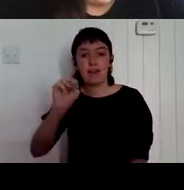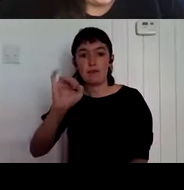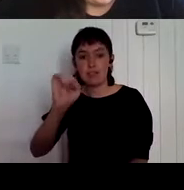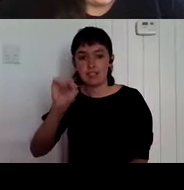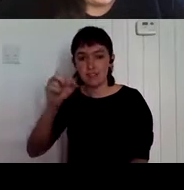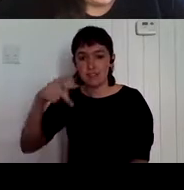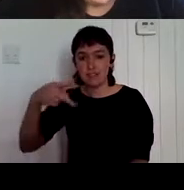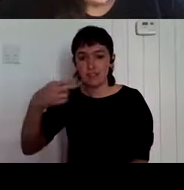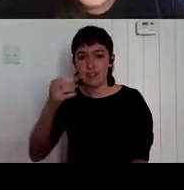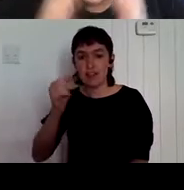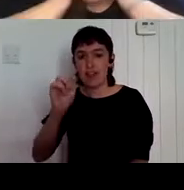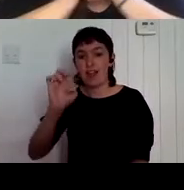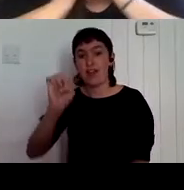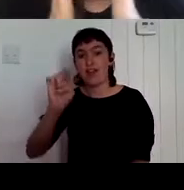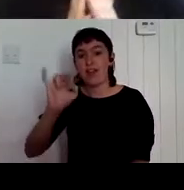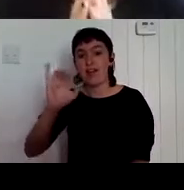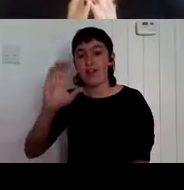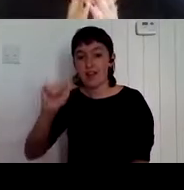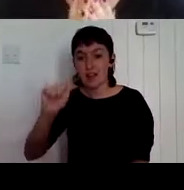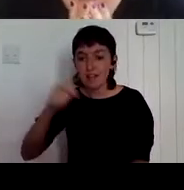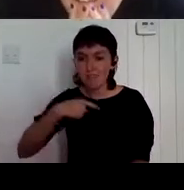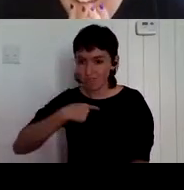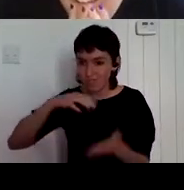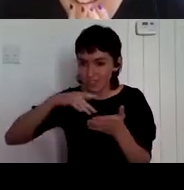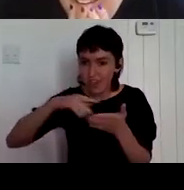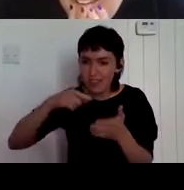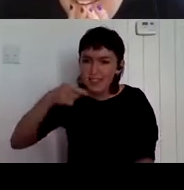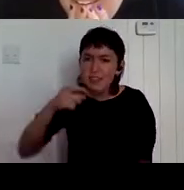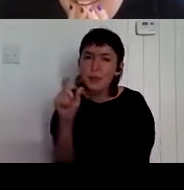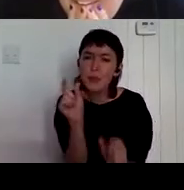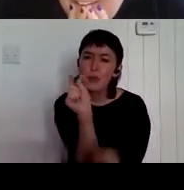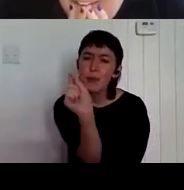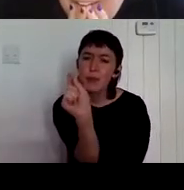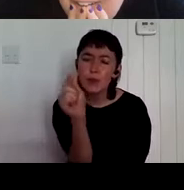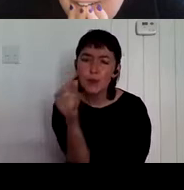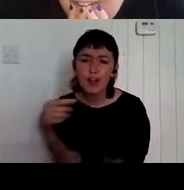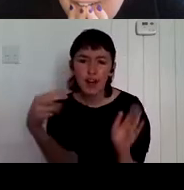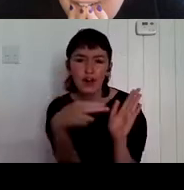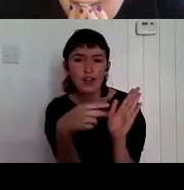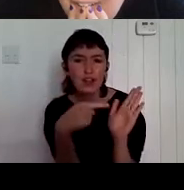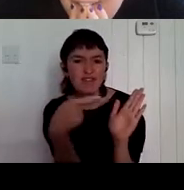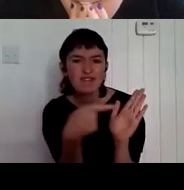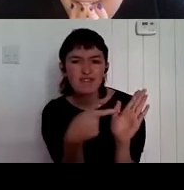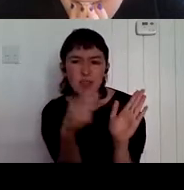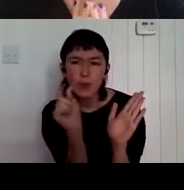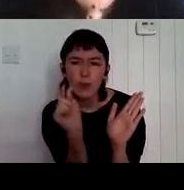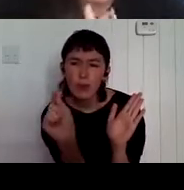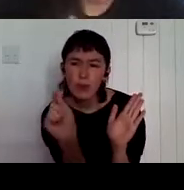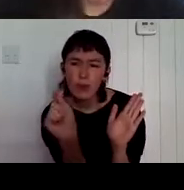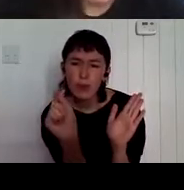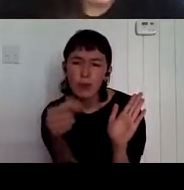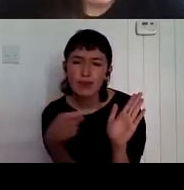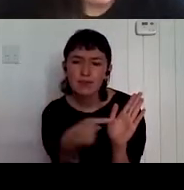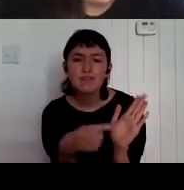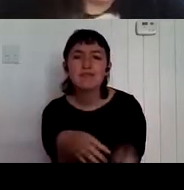is, I was like, here, I brought a slide and see if it works with anything. If not, I have a photo of it in the next one. They're very small. I'd say it's about the size